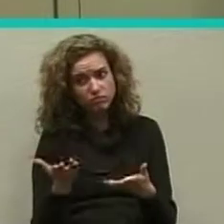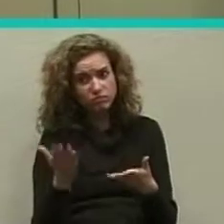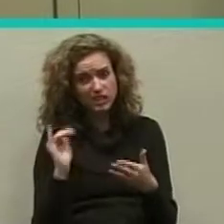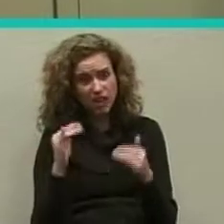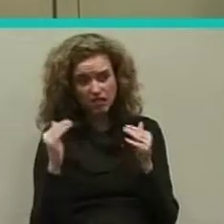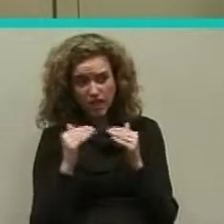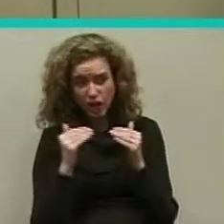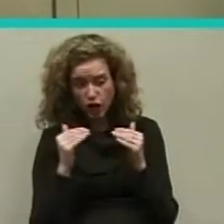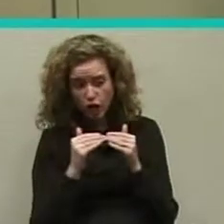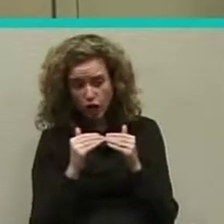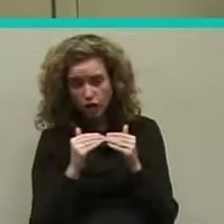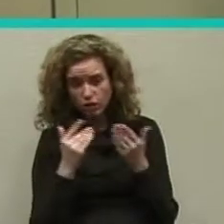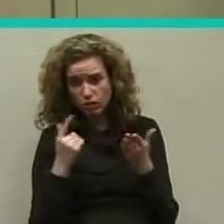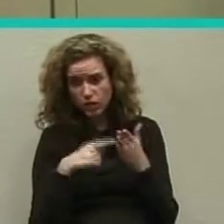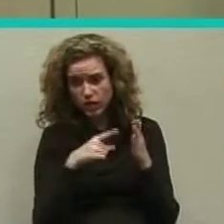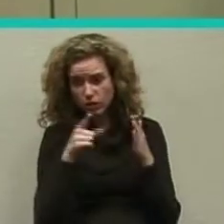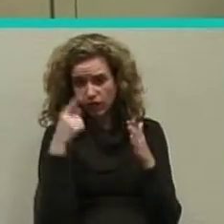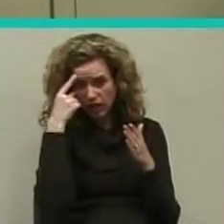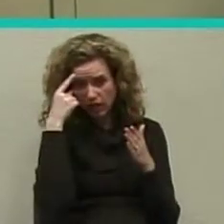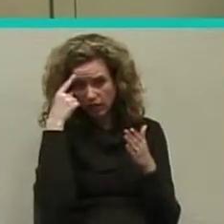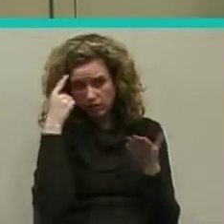What do you think about that?